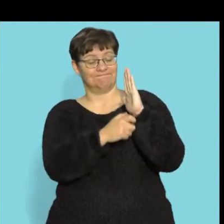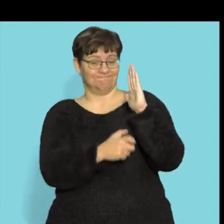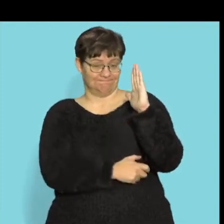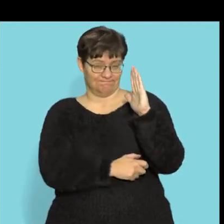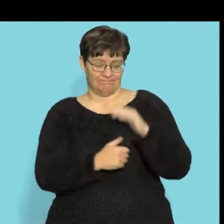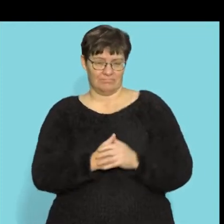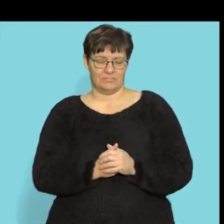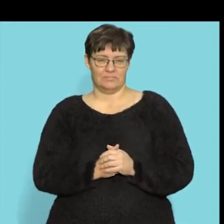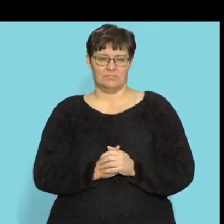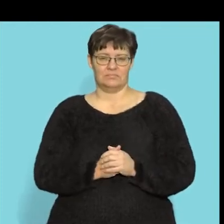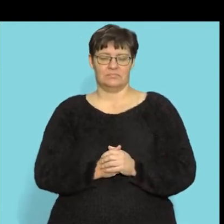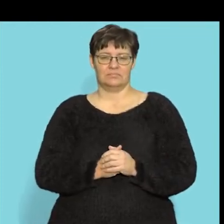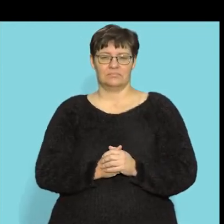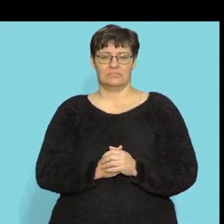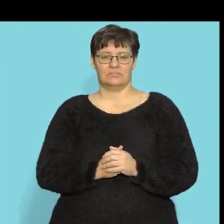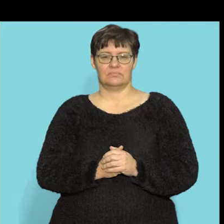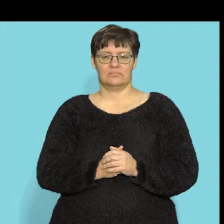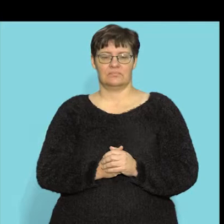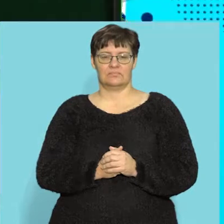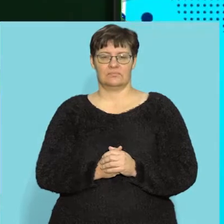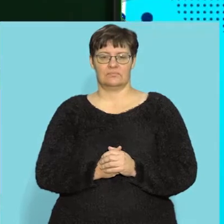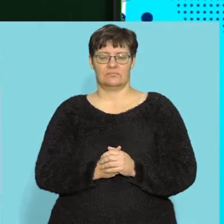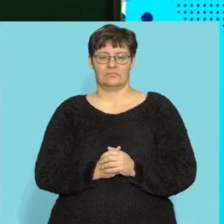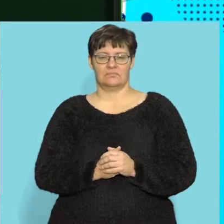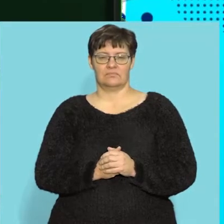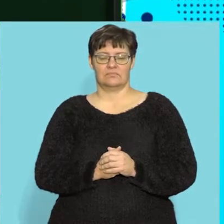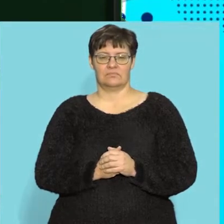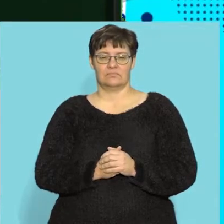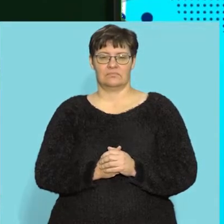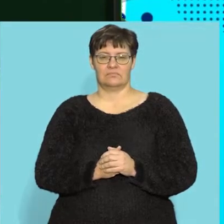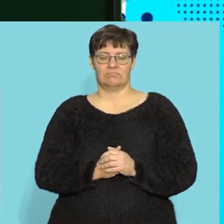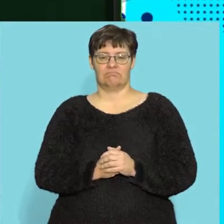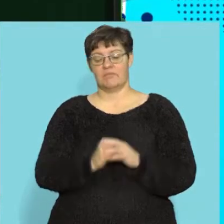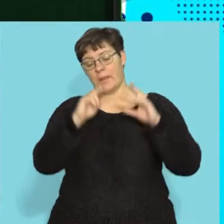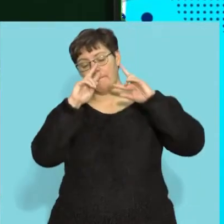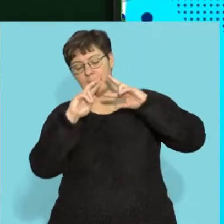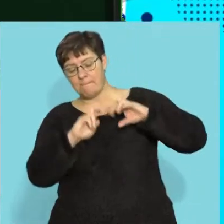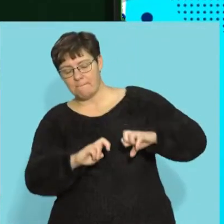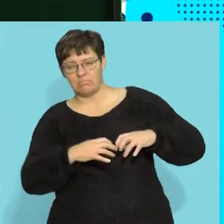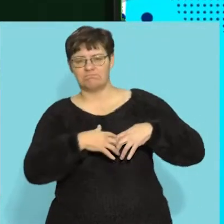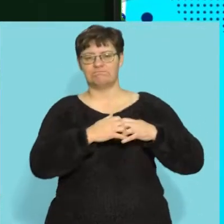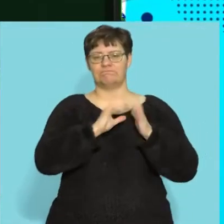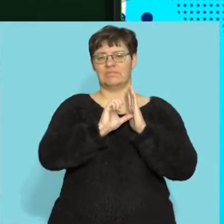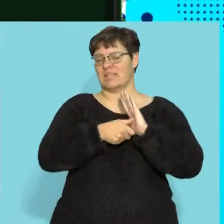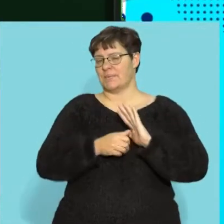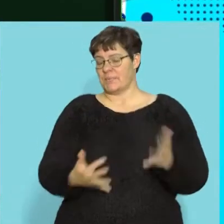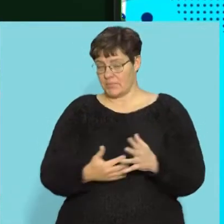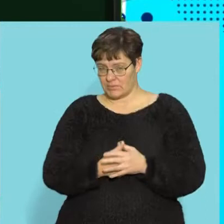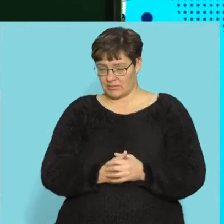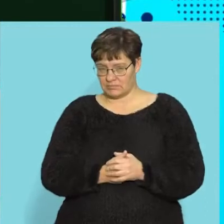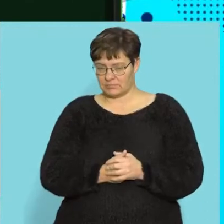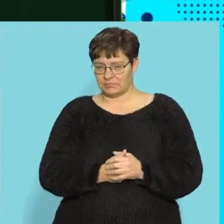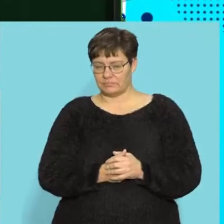terminology. In this segment, we want to look at how we design investigations in as far